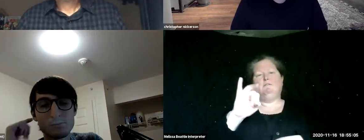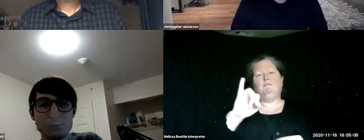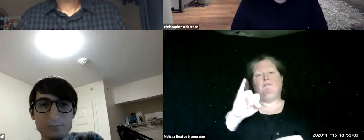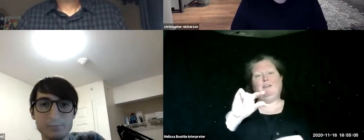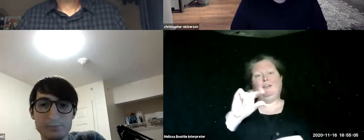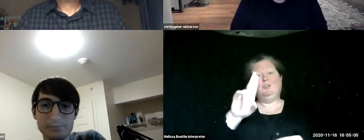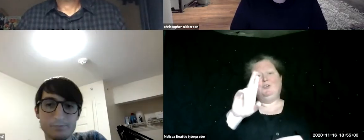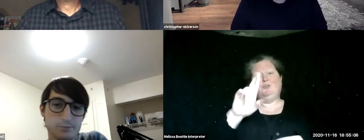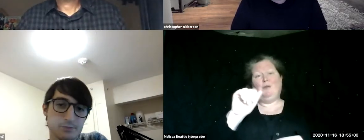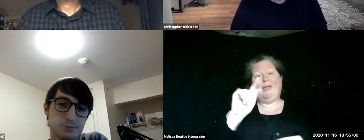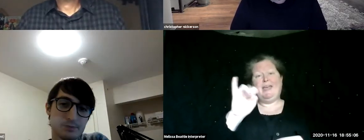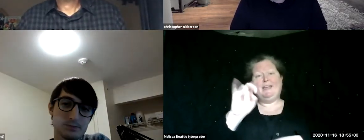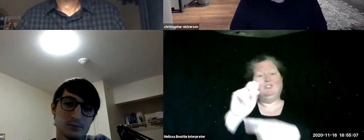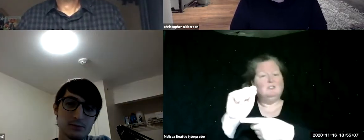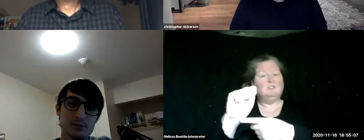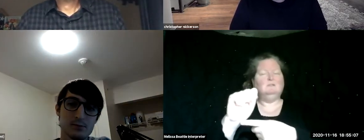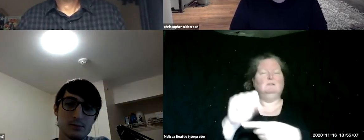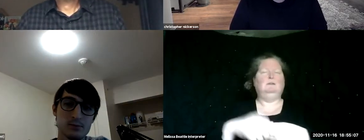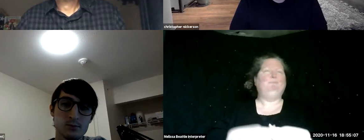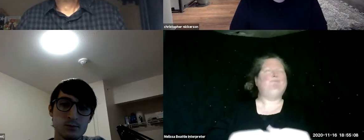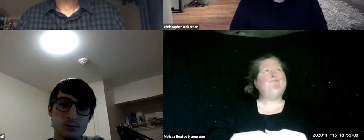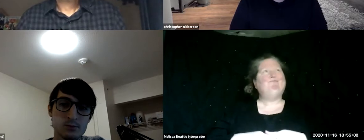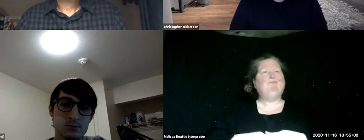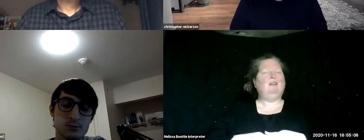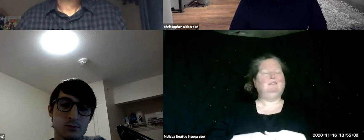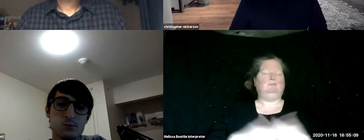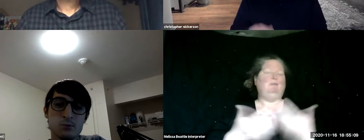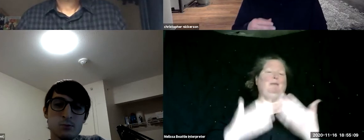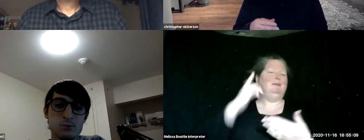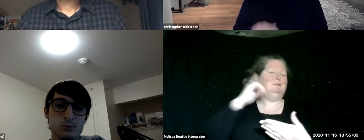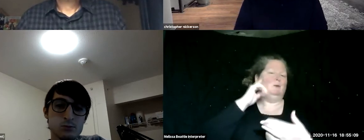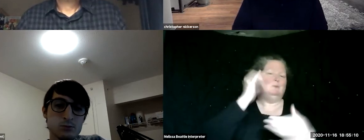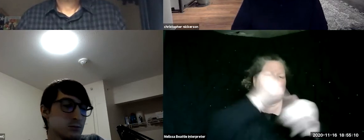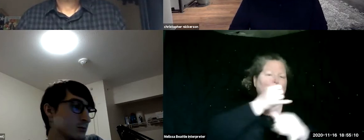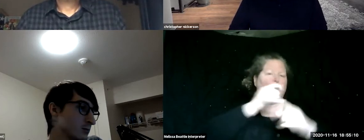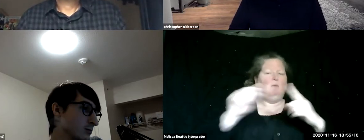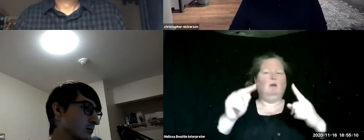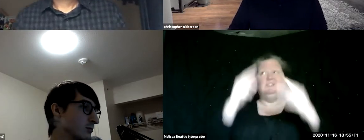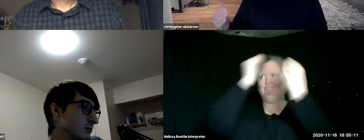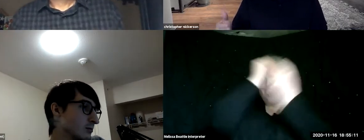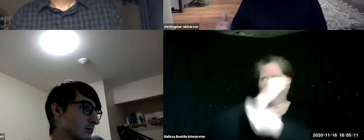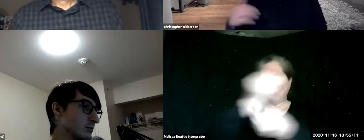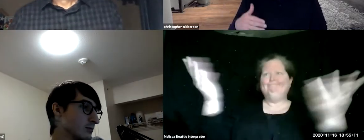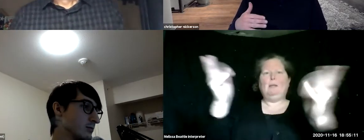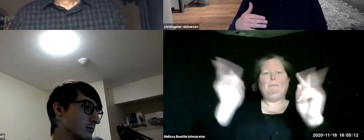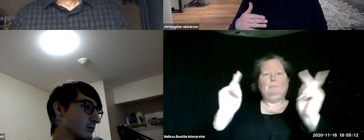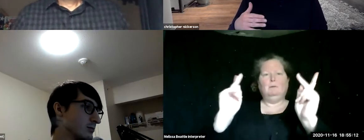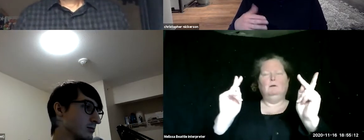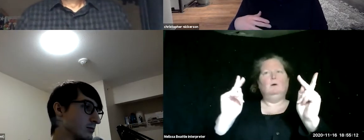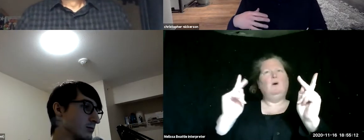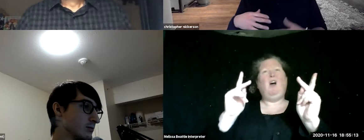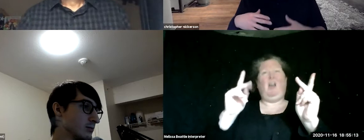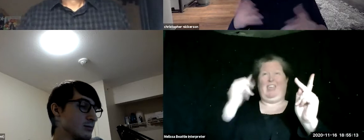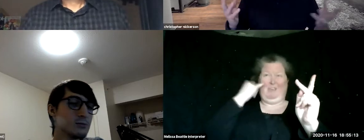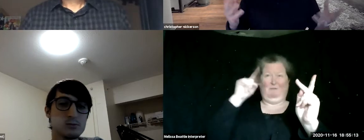if it sounds really silly, like letting people know that every single time they choose to not update